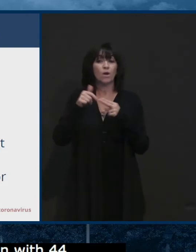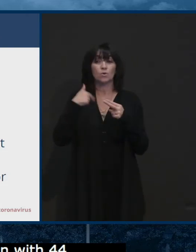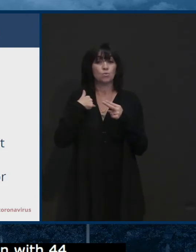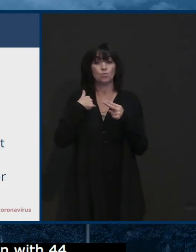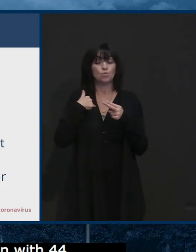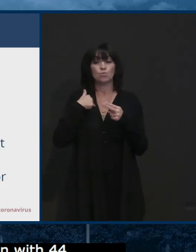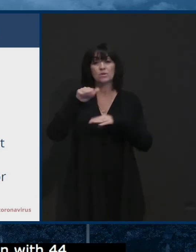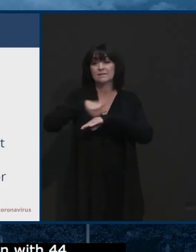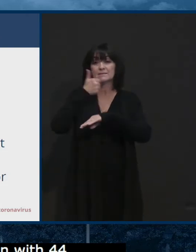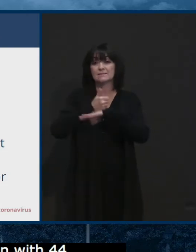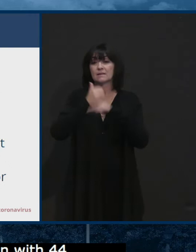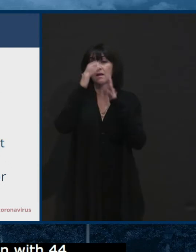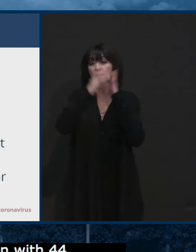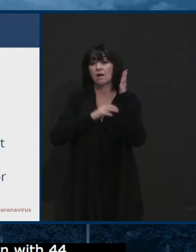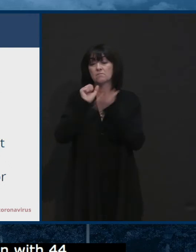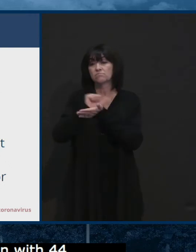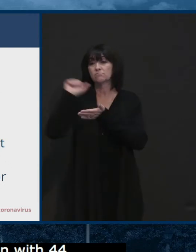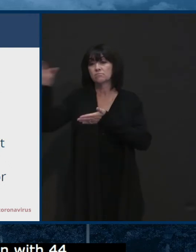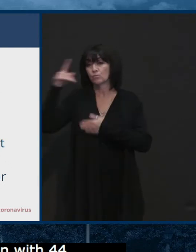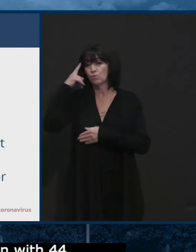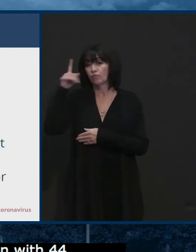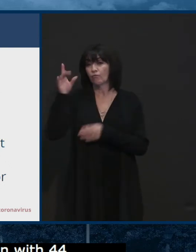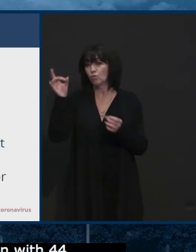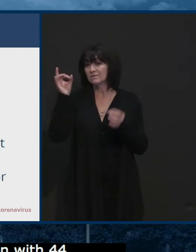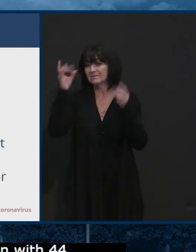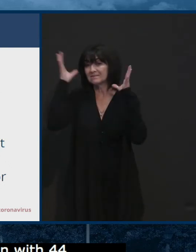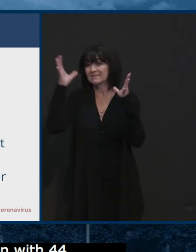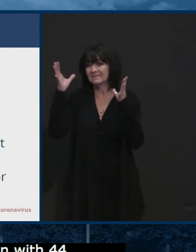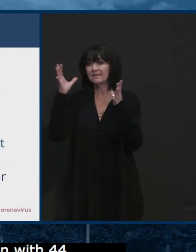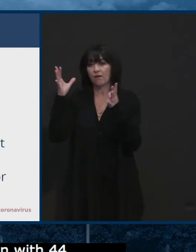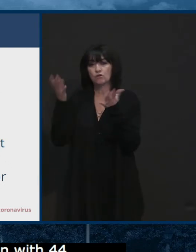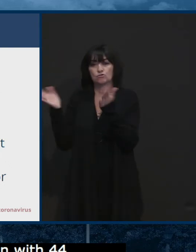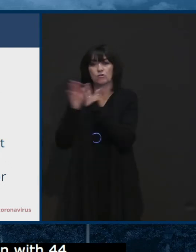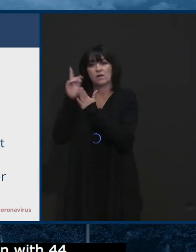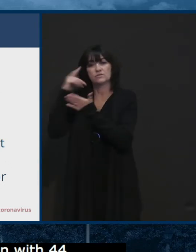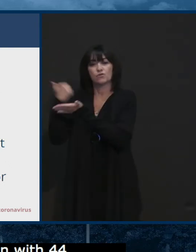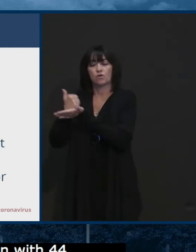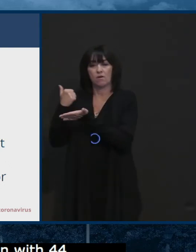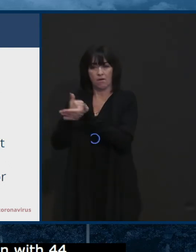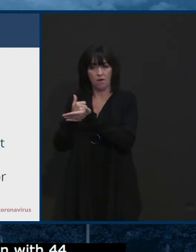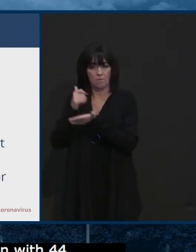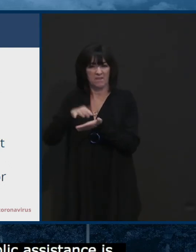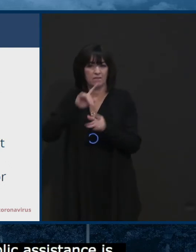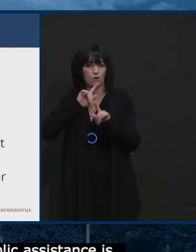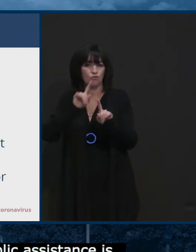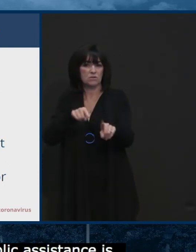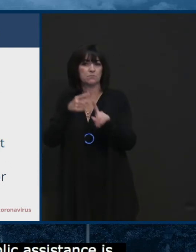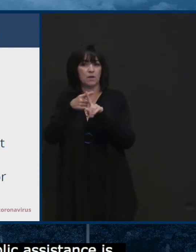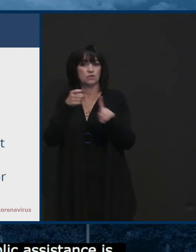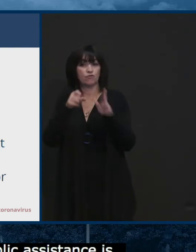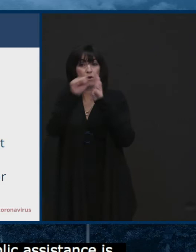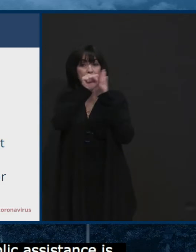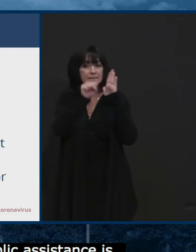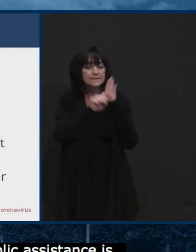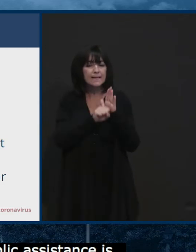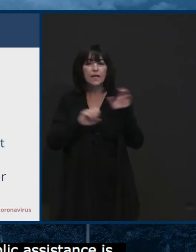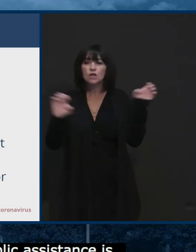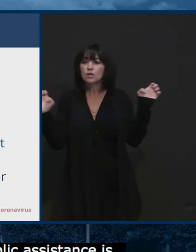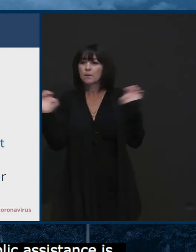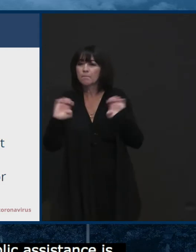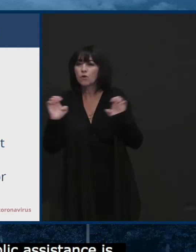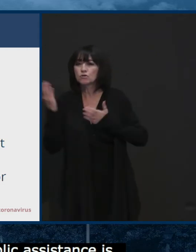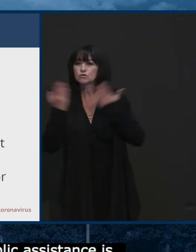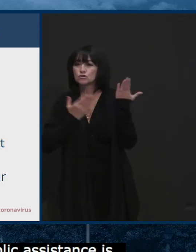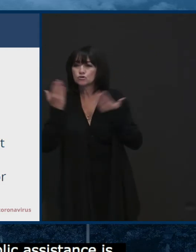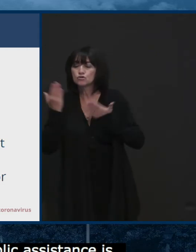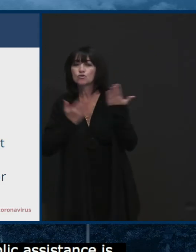public assistance is for this response from the state in emergency services, utility companies